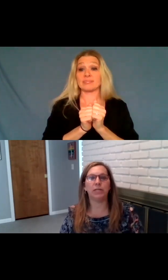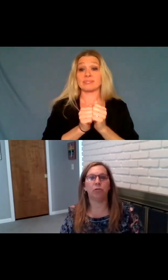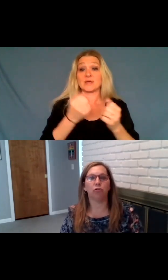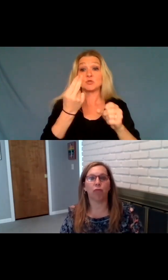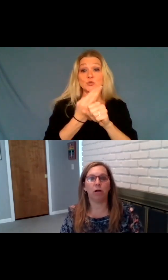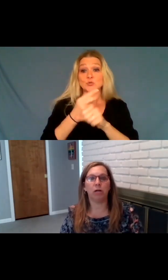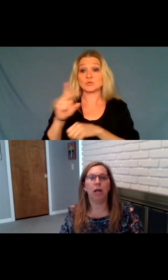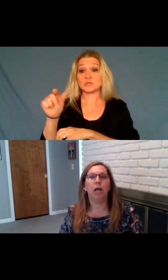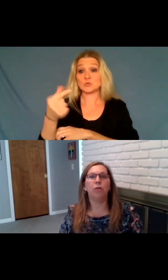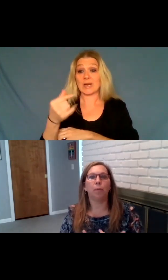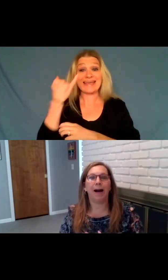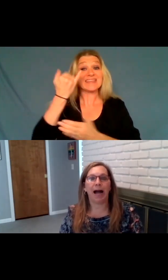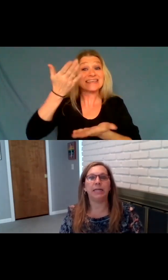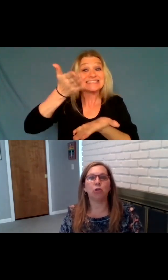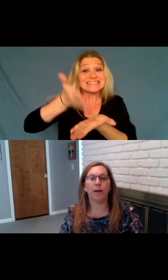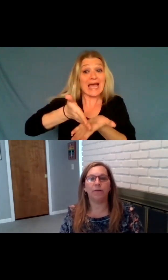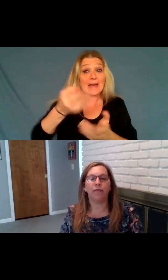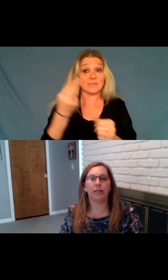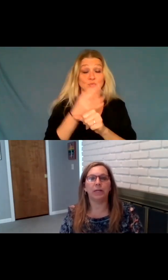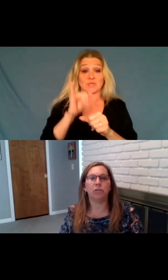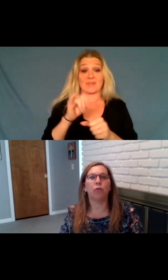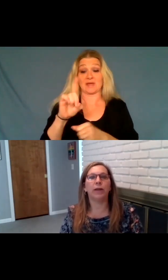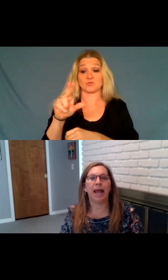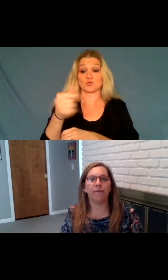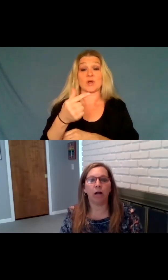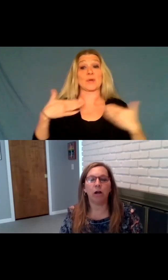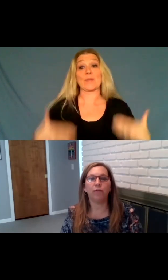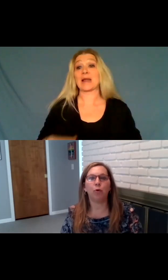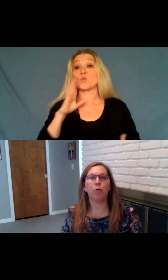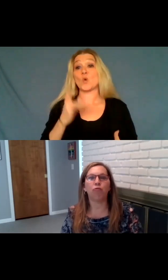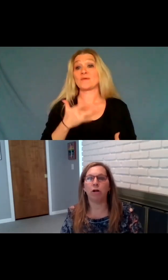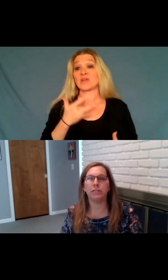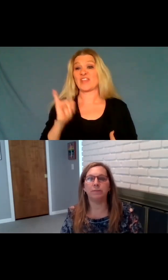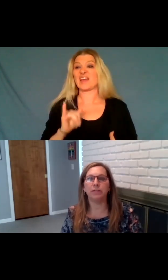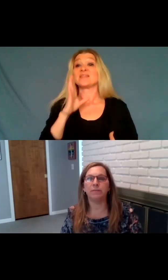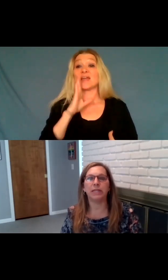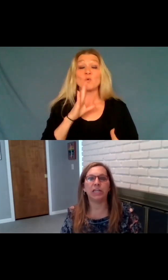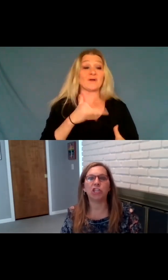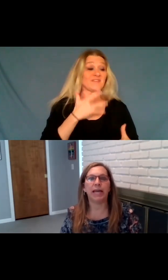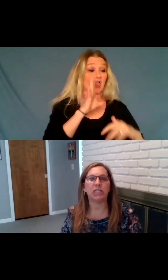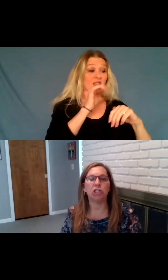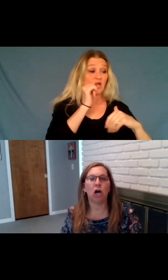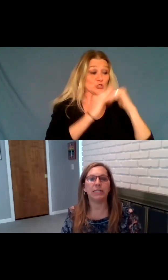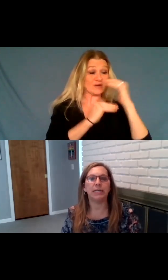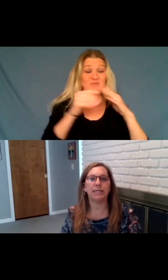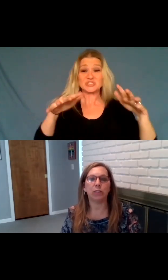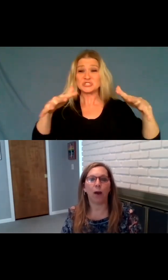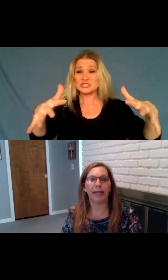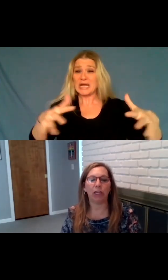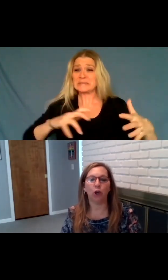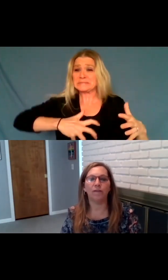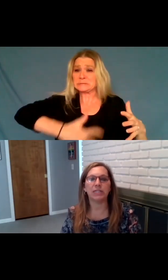stop using their drug. Their body is going to feel it. So they're going to have uncomfortable withdrawal symptoms like shakes,